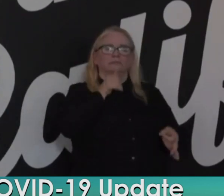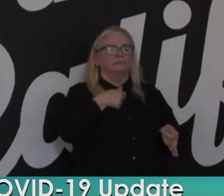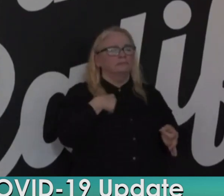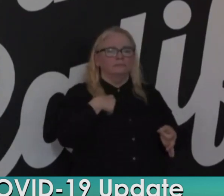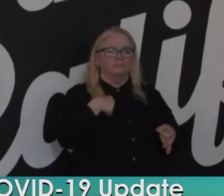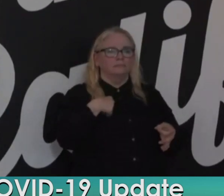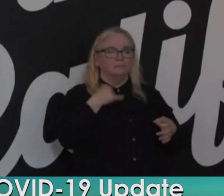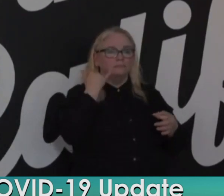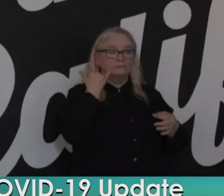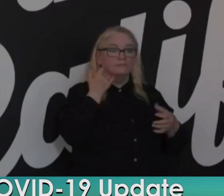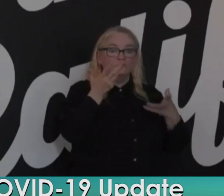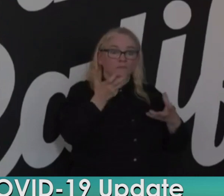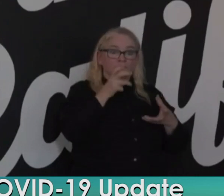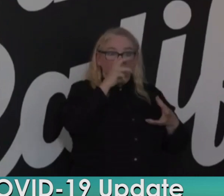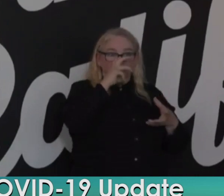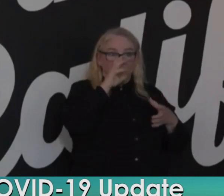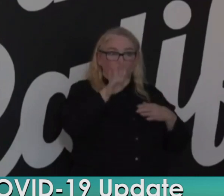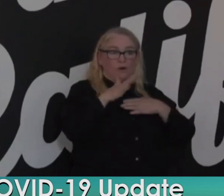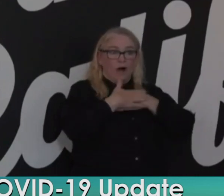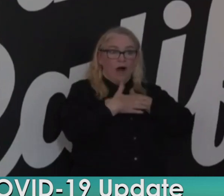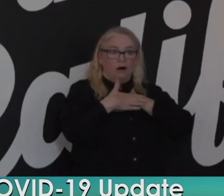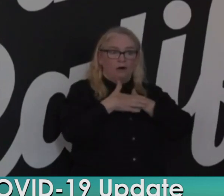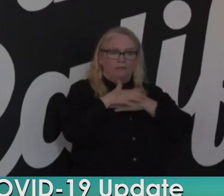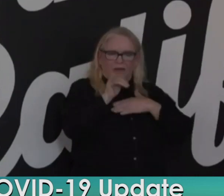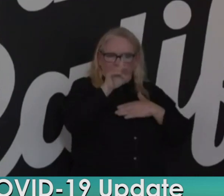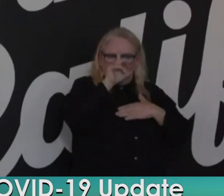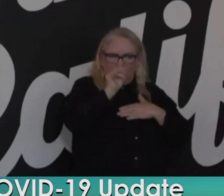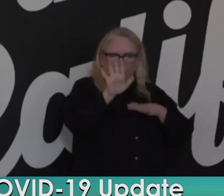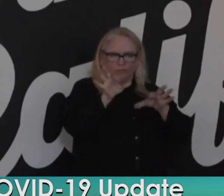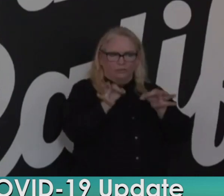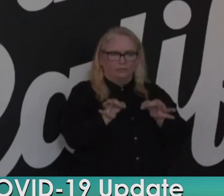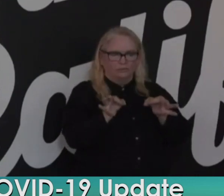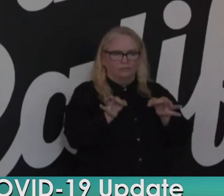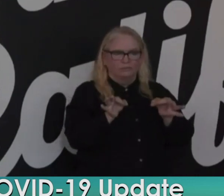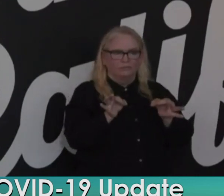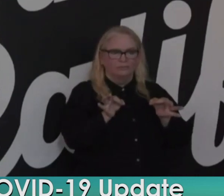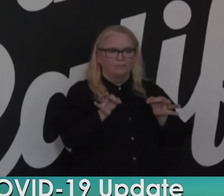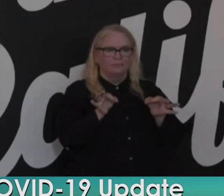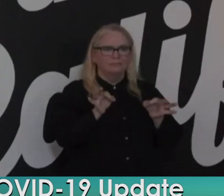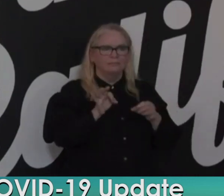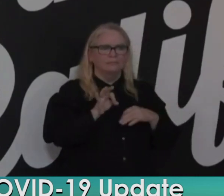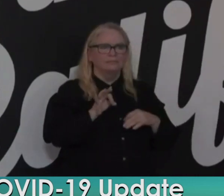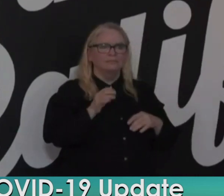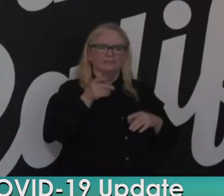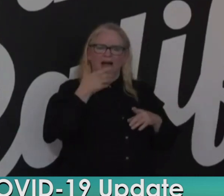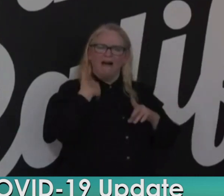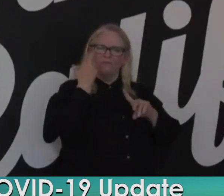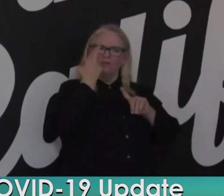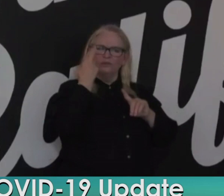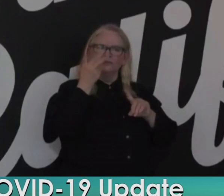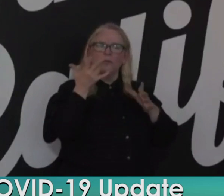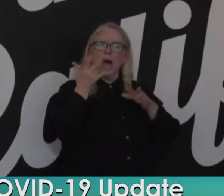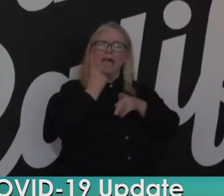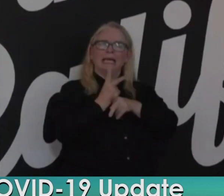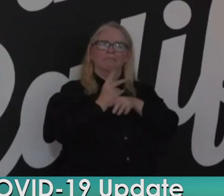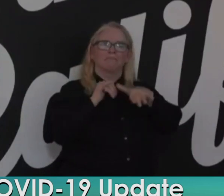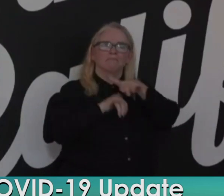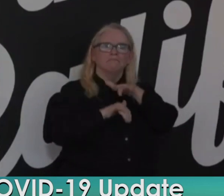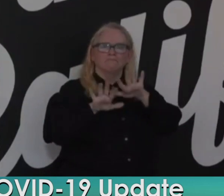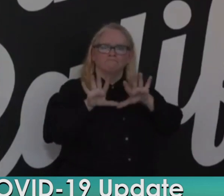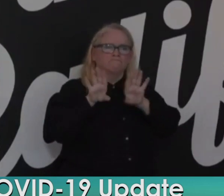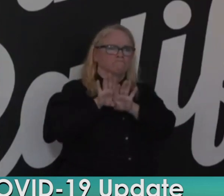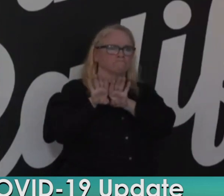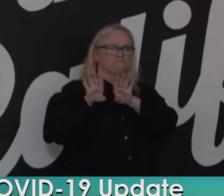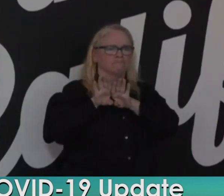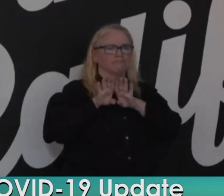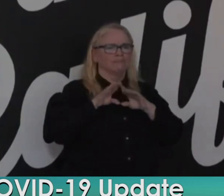place in parts of the state where those concerns are more legitimate, more valid. So we listen to people in real time. We collect the data in